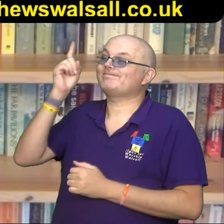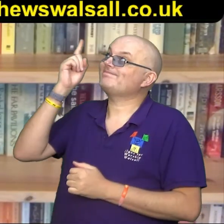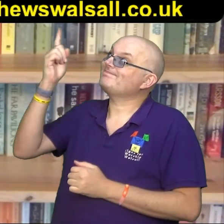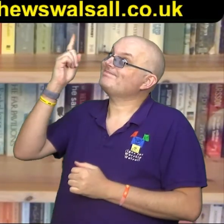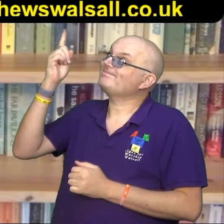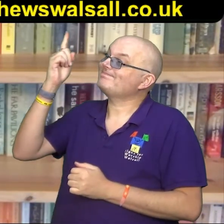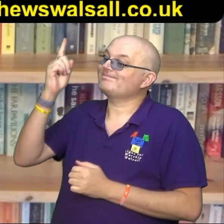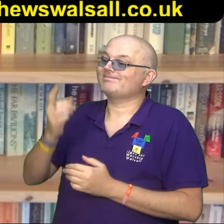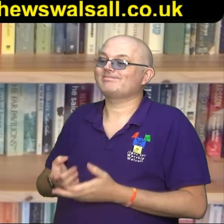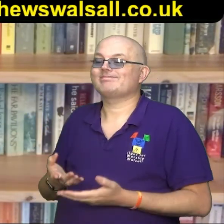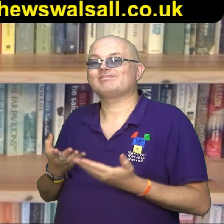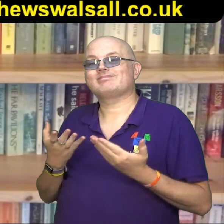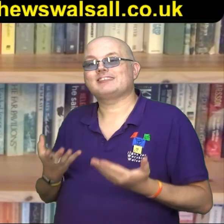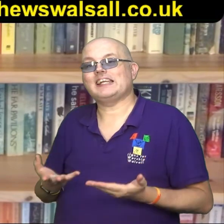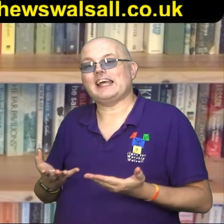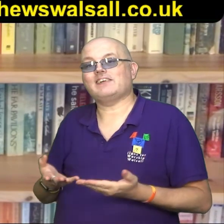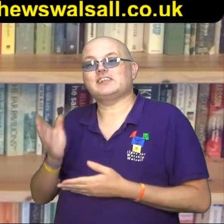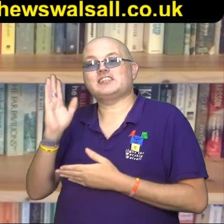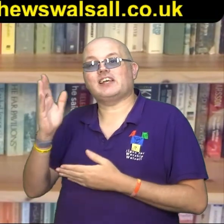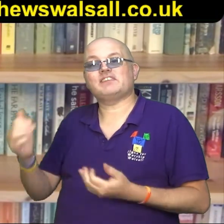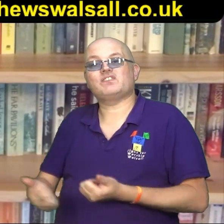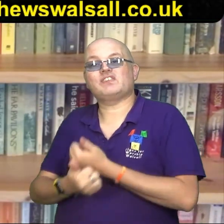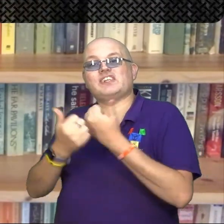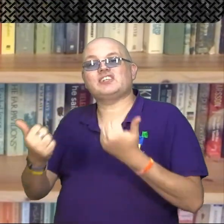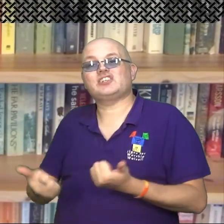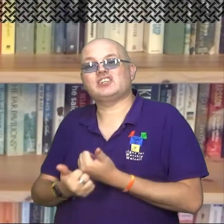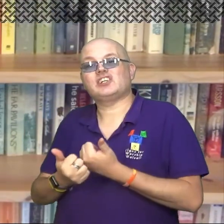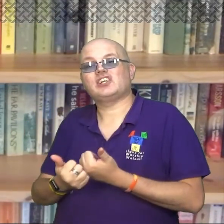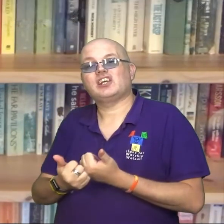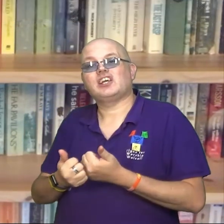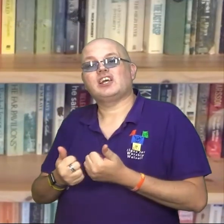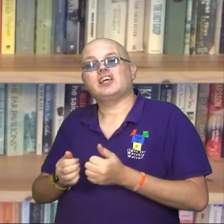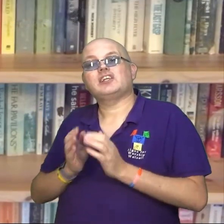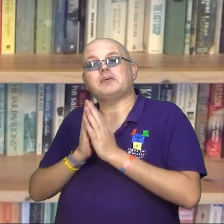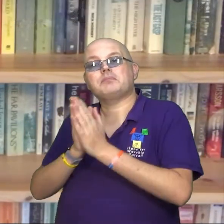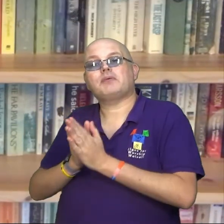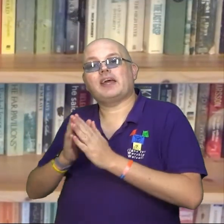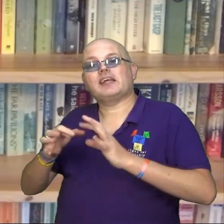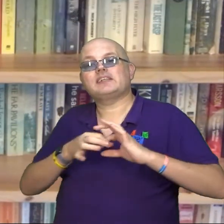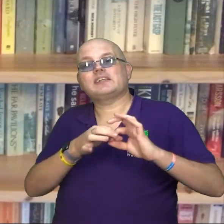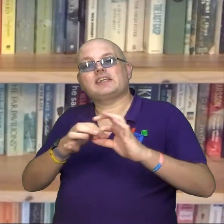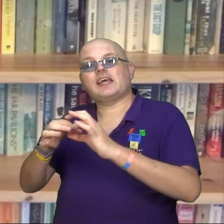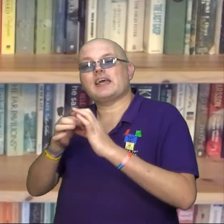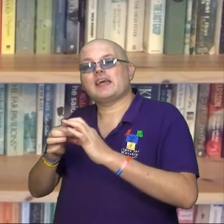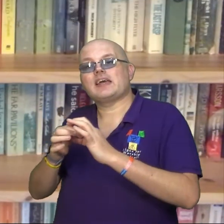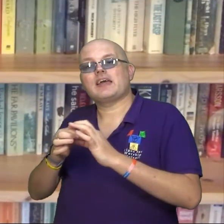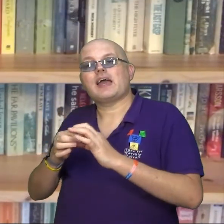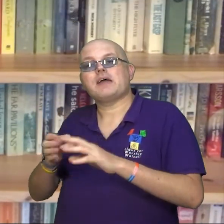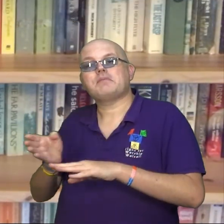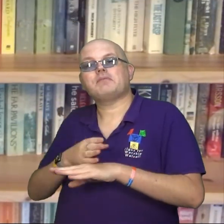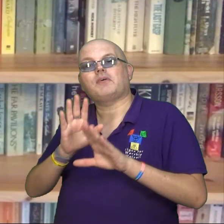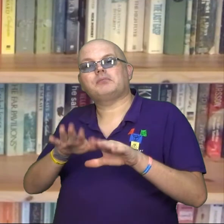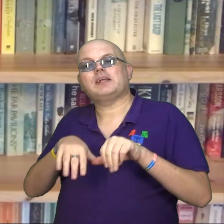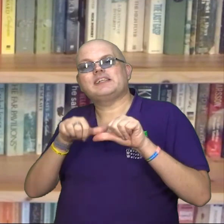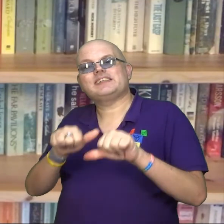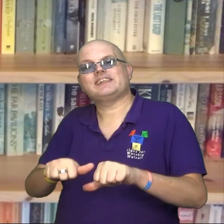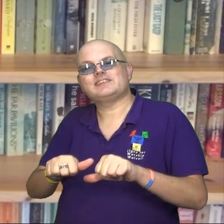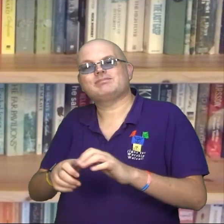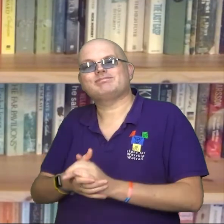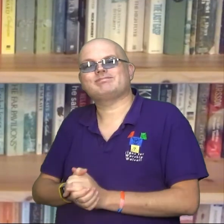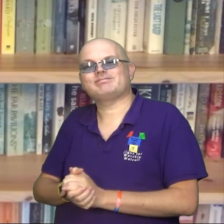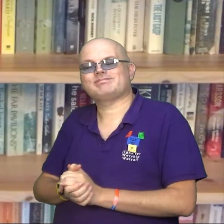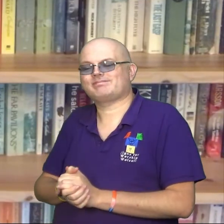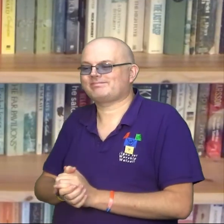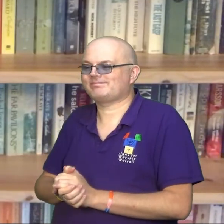media. So as we come to the end of the service, shall we say this prayer together before I pray a final prayer